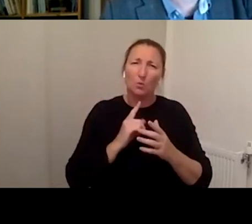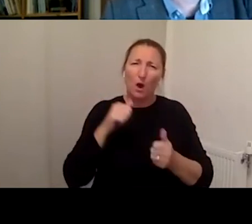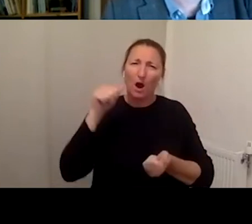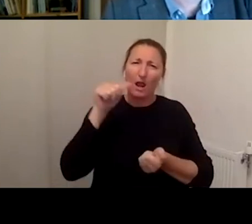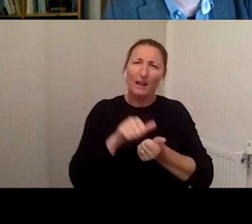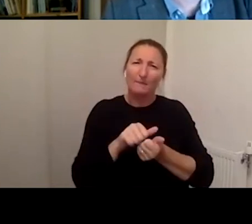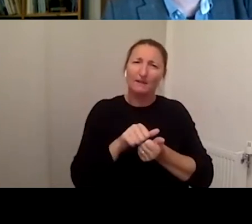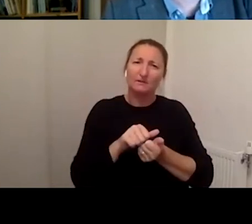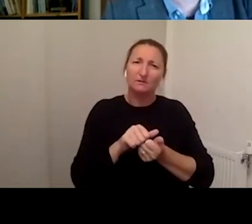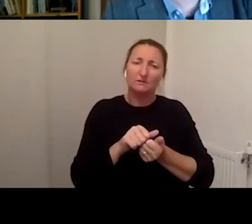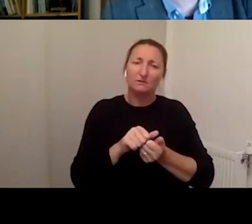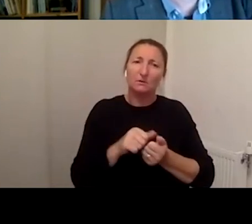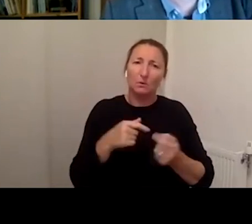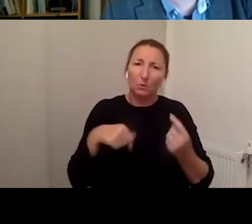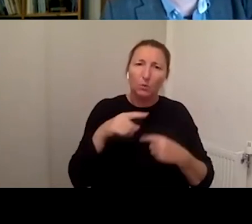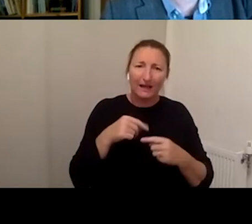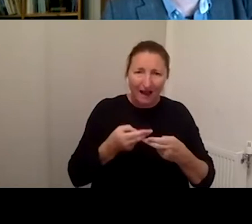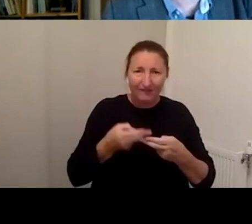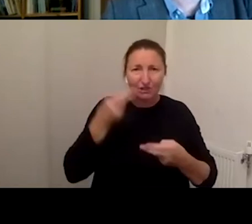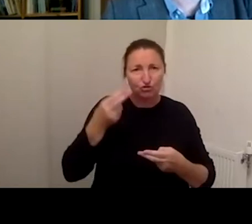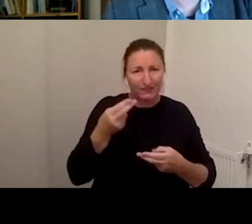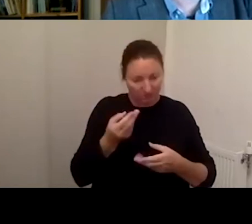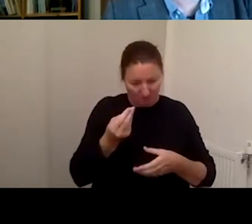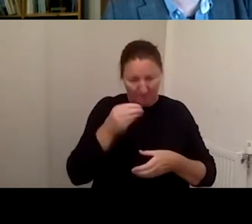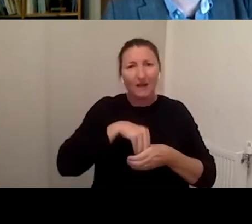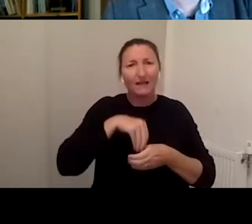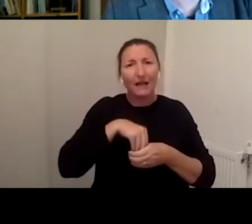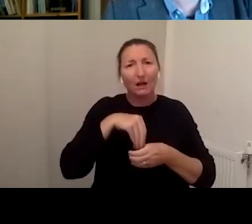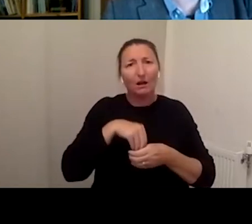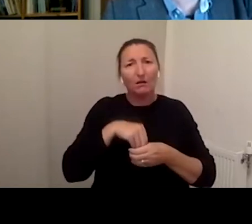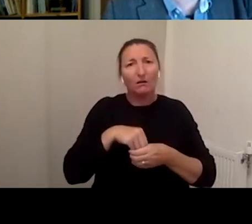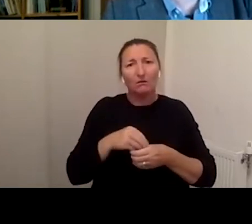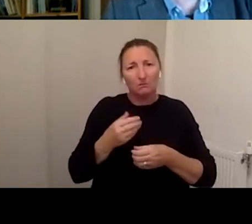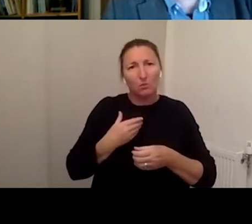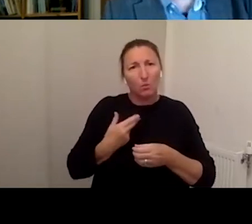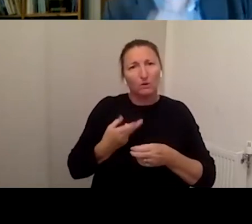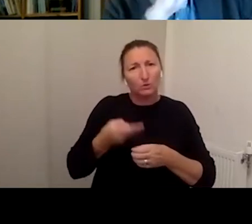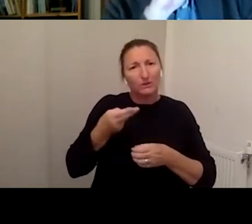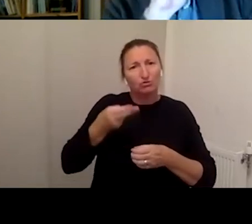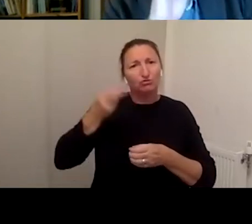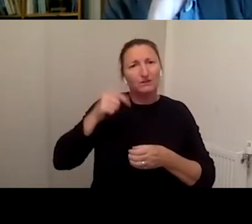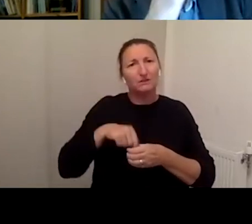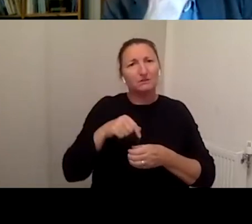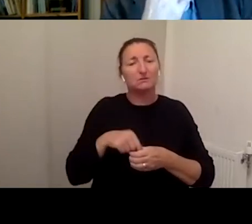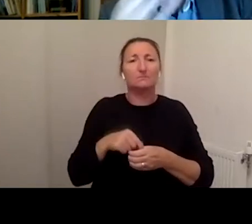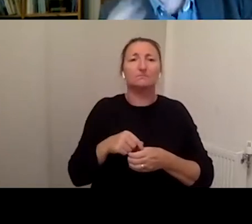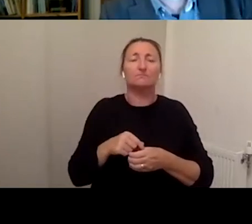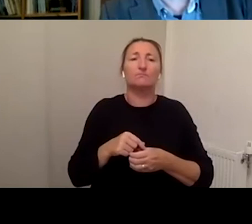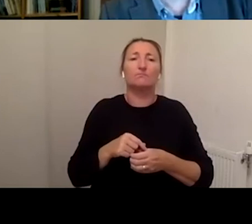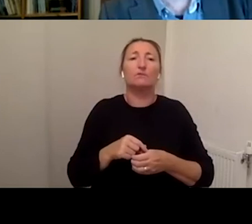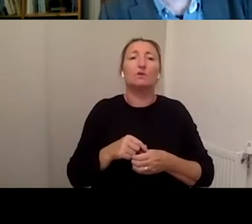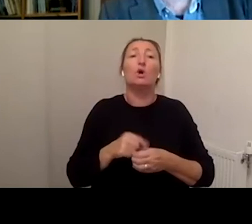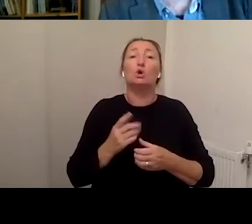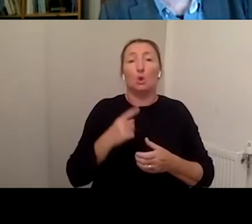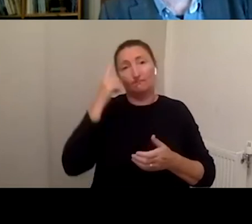Why can't we be 3% of the pot or 5% of the pot? And why can't communities be empowered to do this? So what we did was, we found a site in